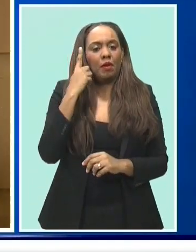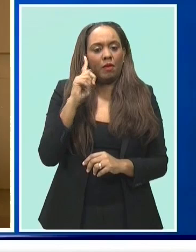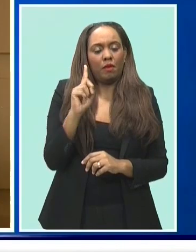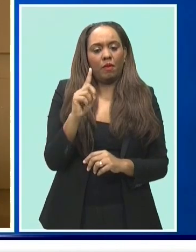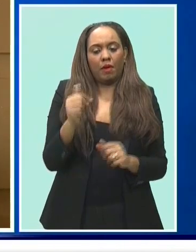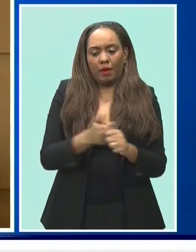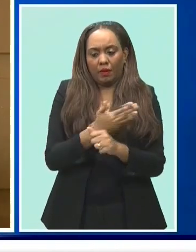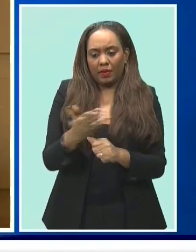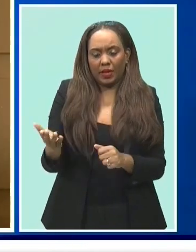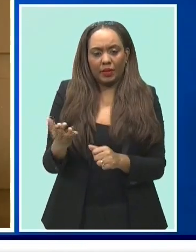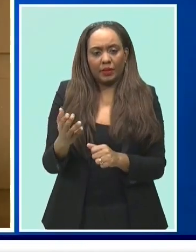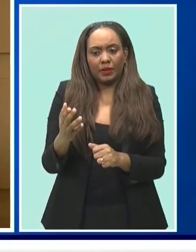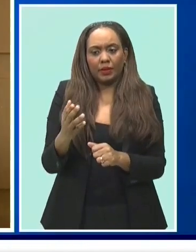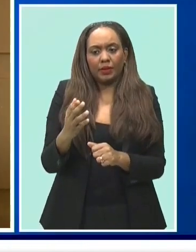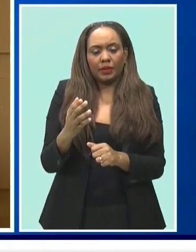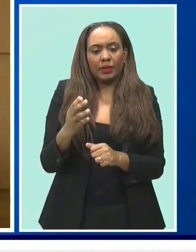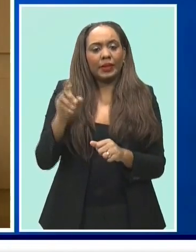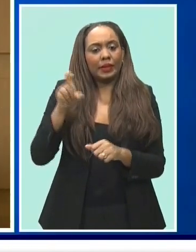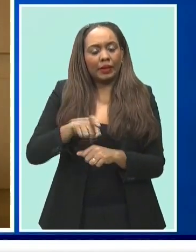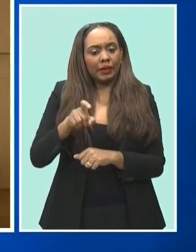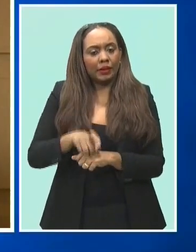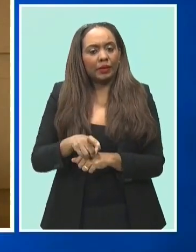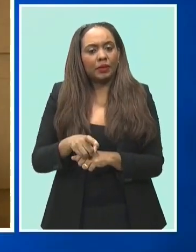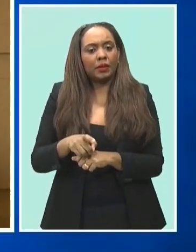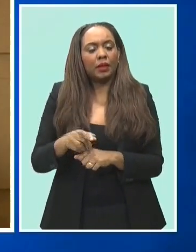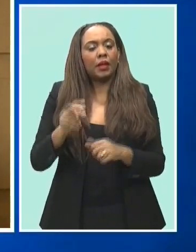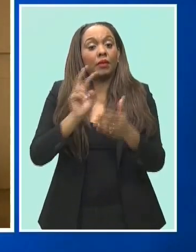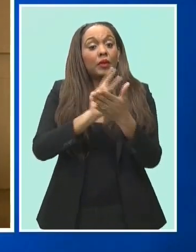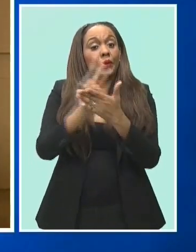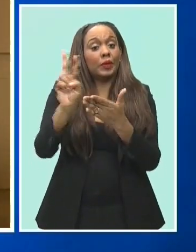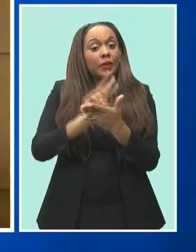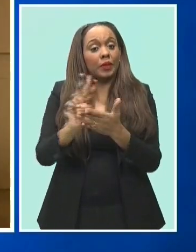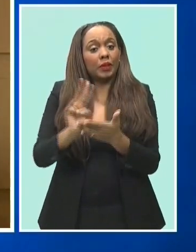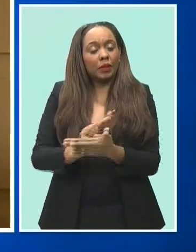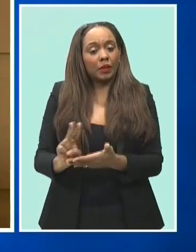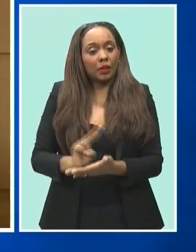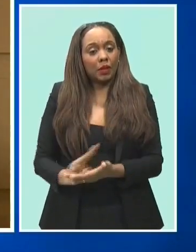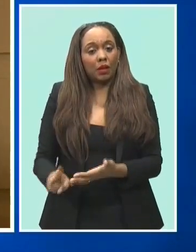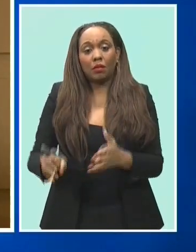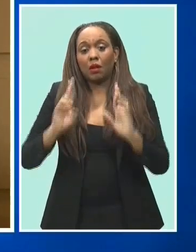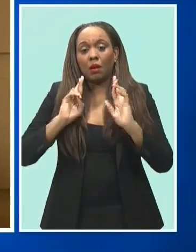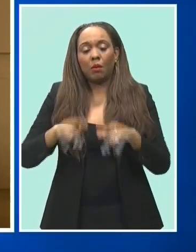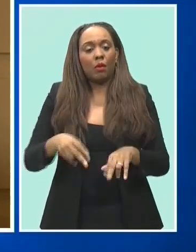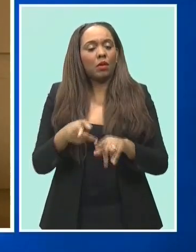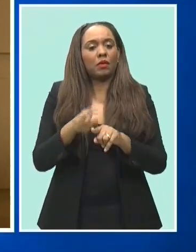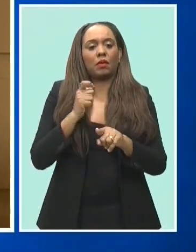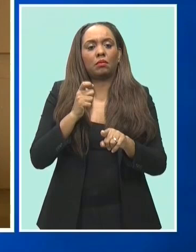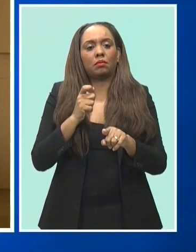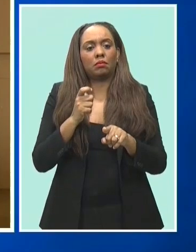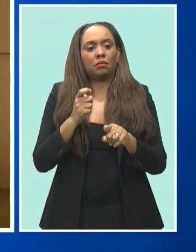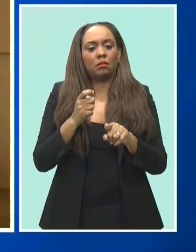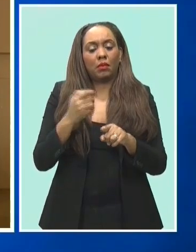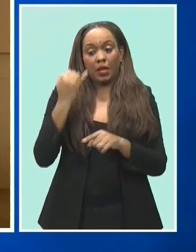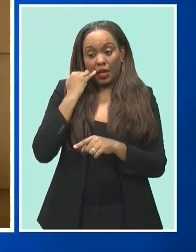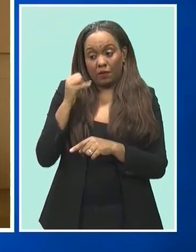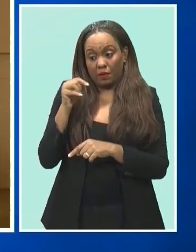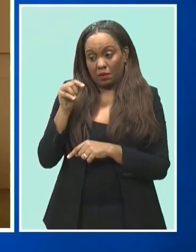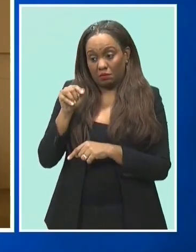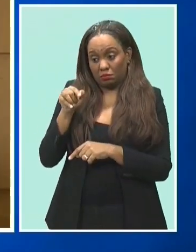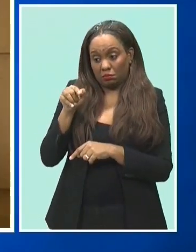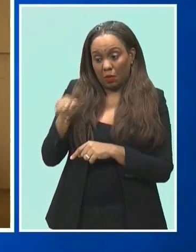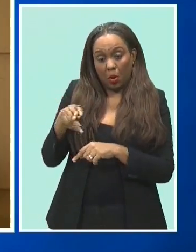stations, and every fortnight we would have reports from our station as to their state of